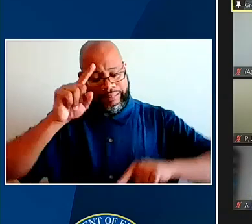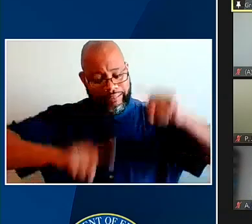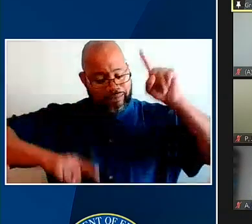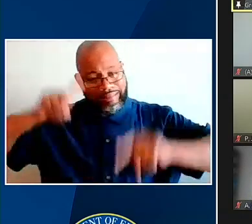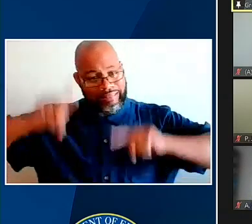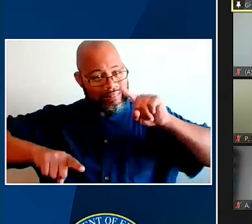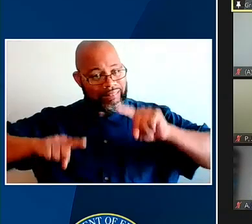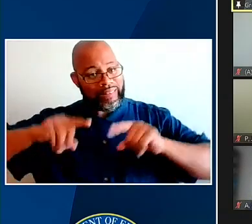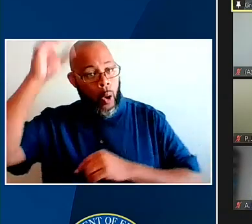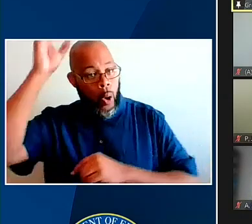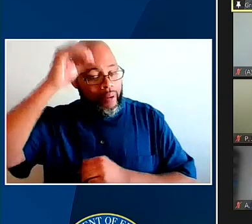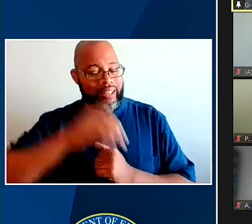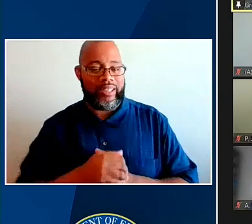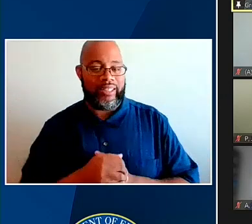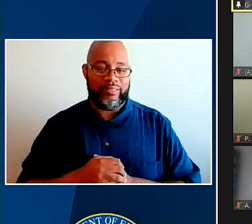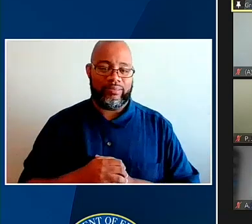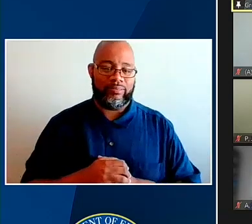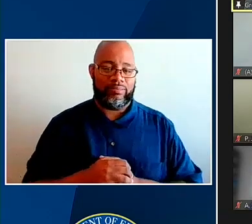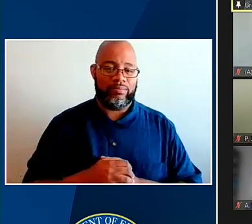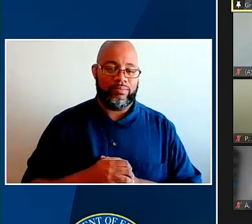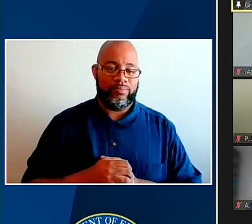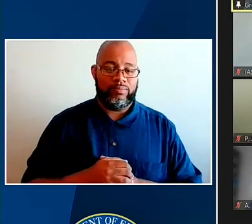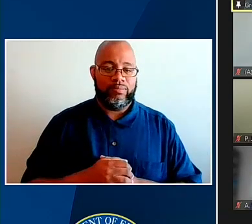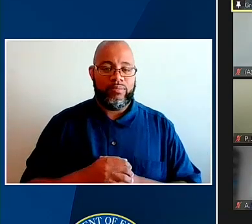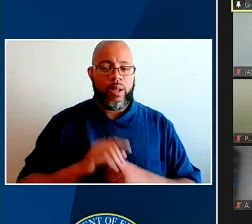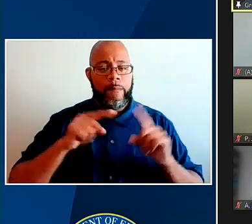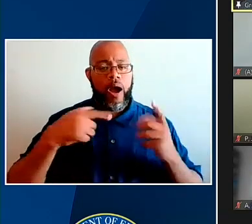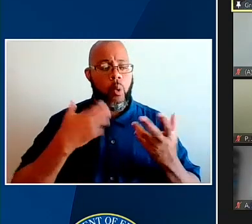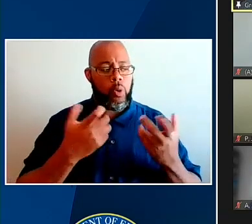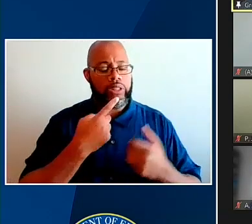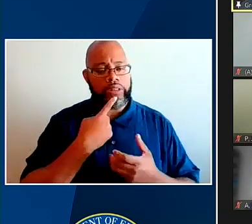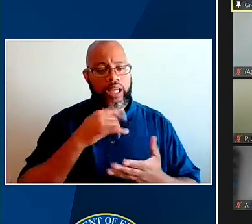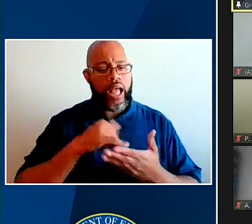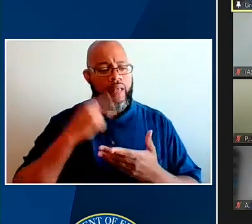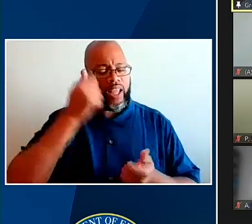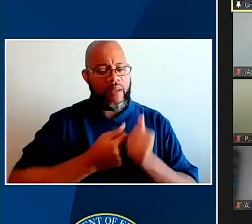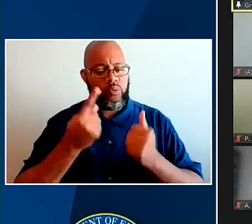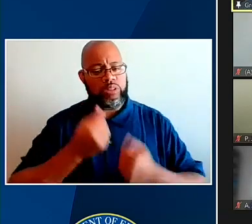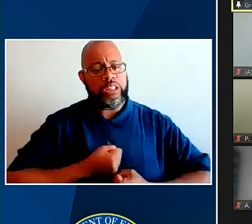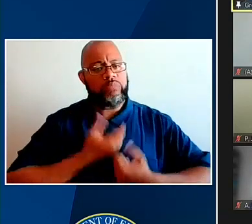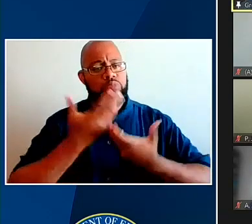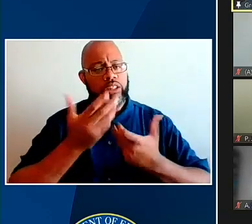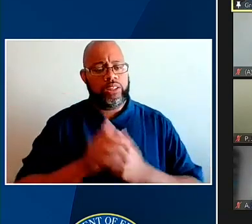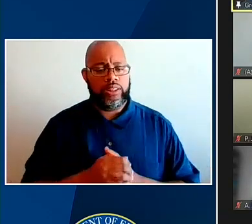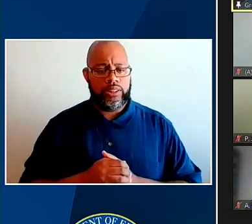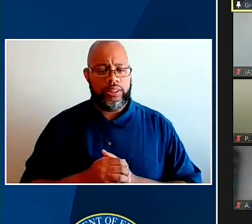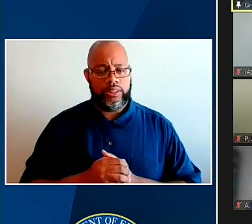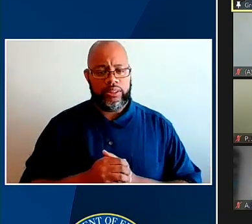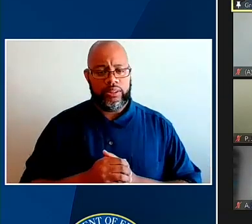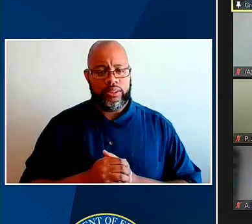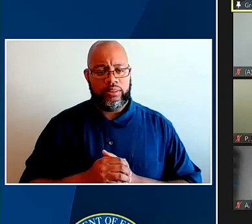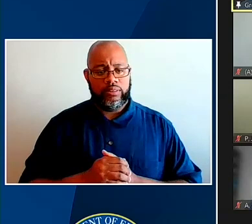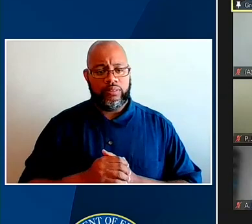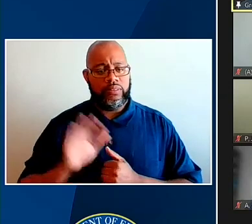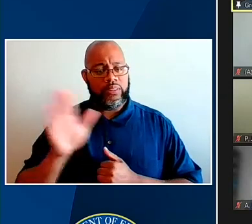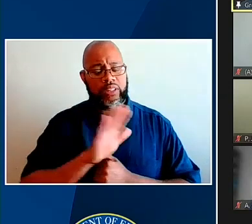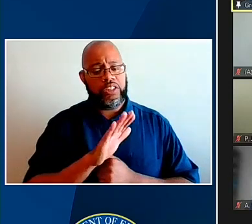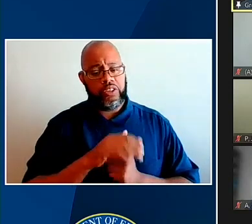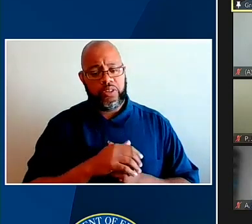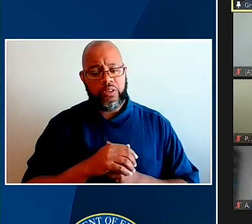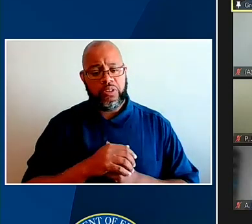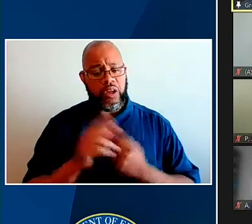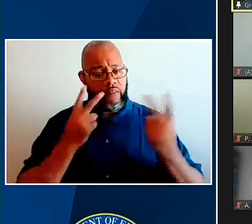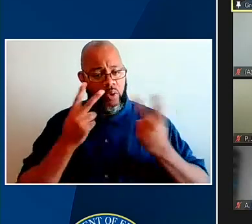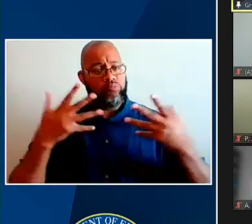on a couple of sections, but I want to say that I think everybody expressed their views very